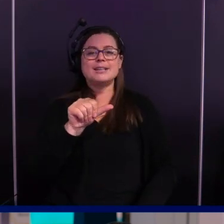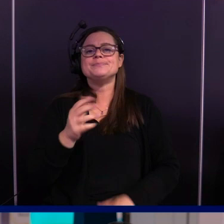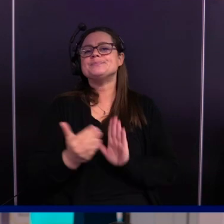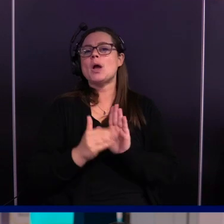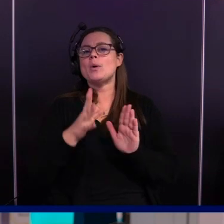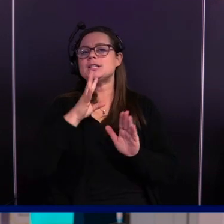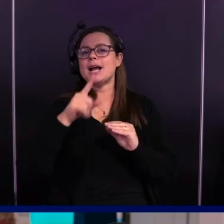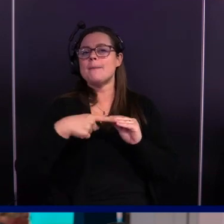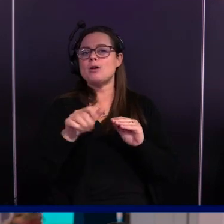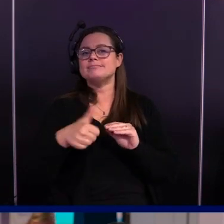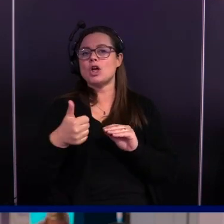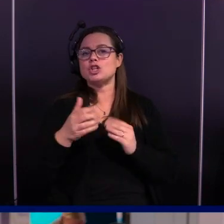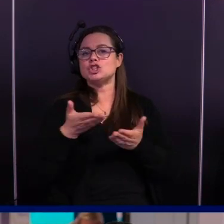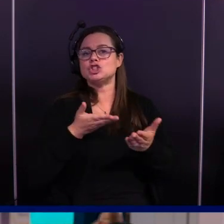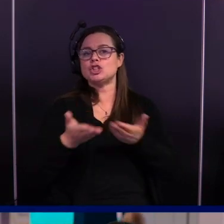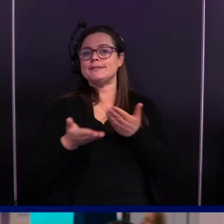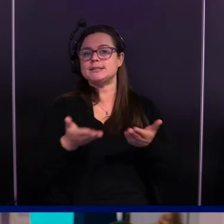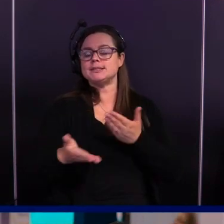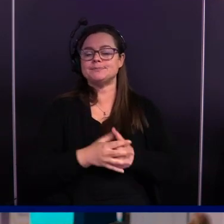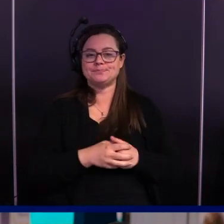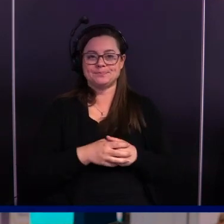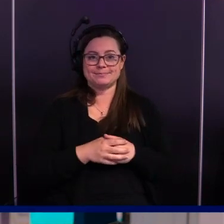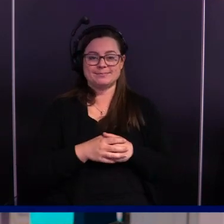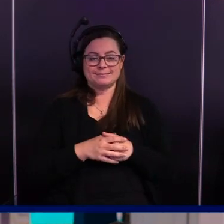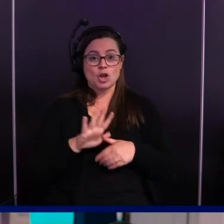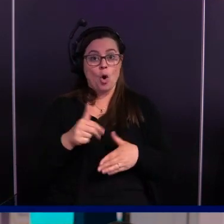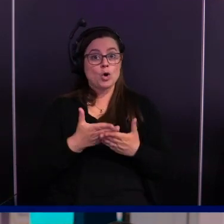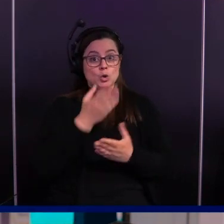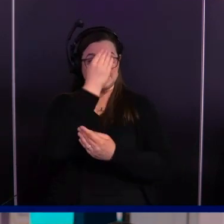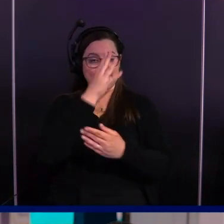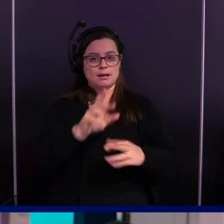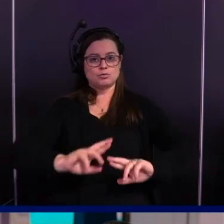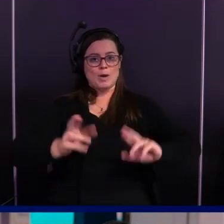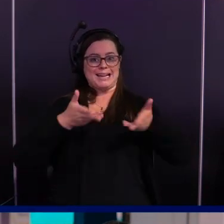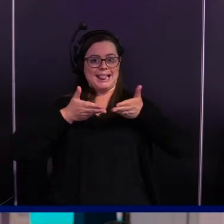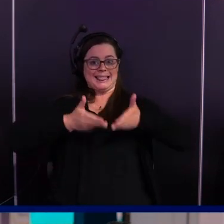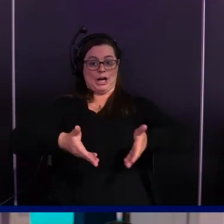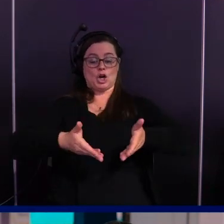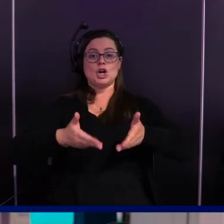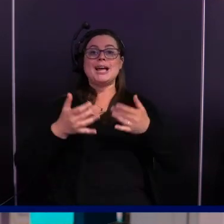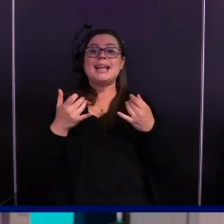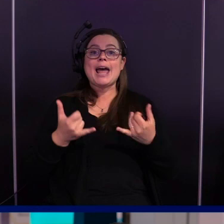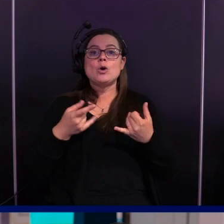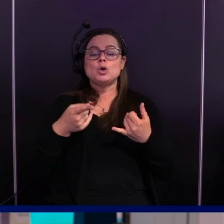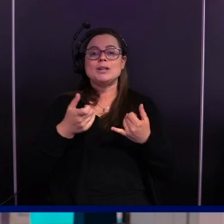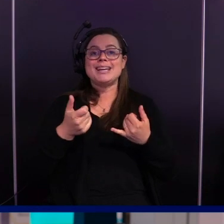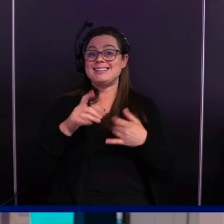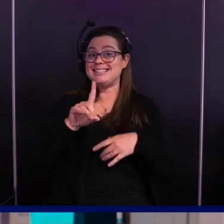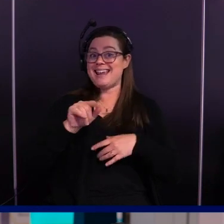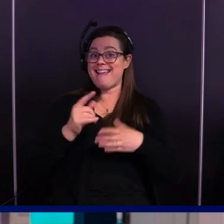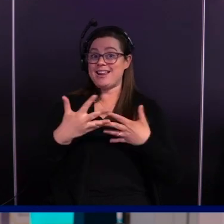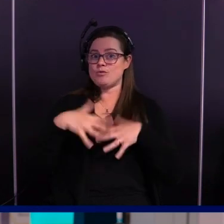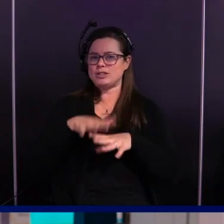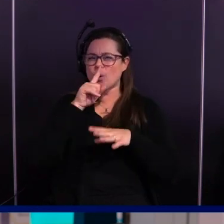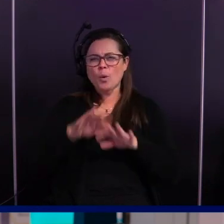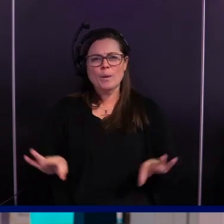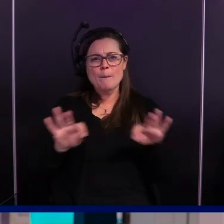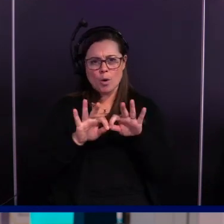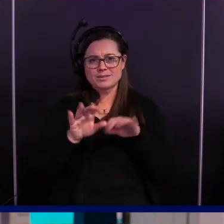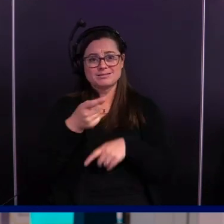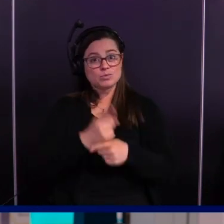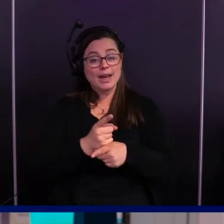one service here. I mean, once you have a data, you need to, data integrity is very important, right? You need to